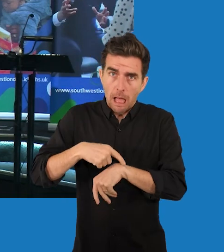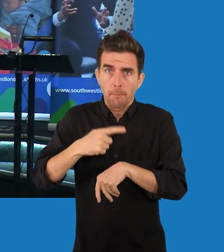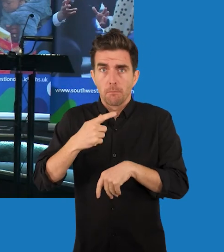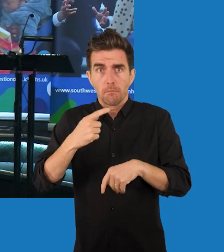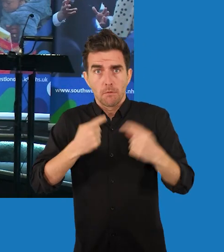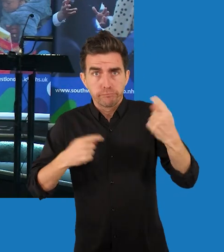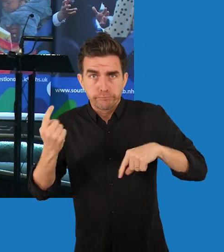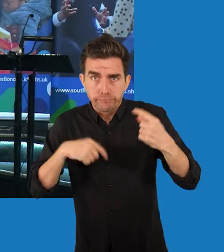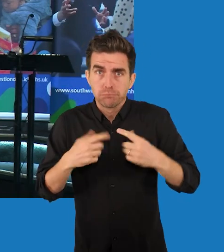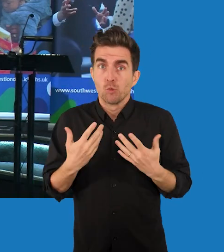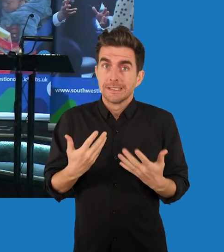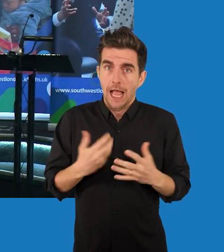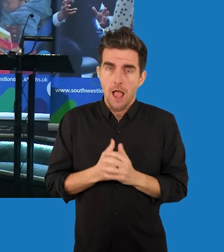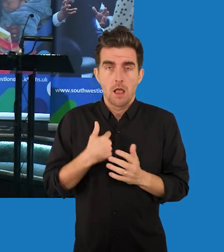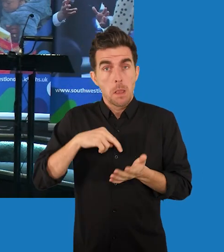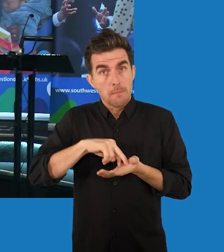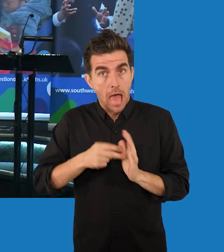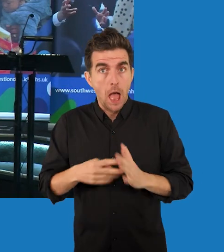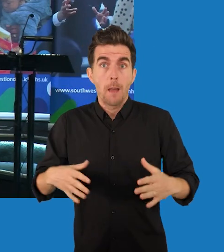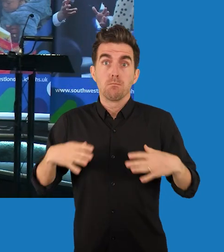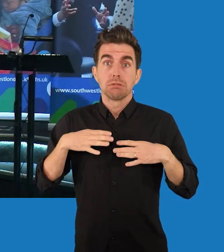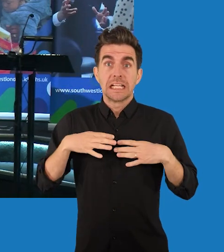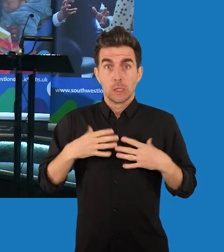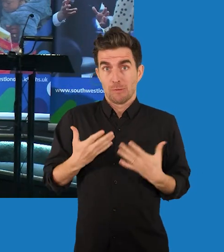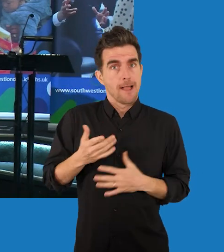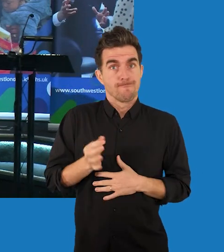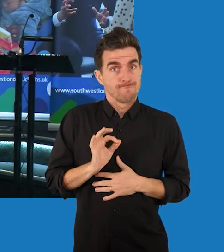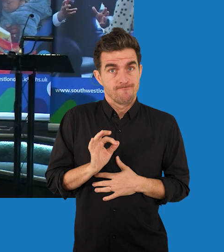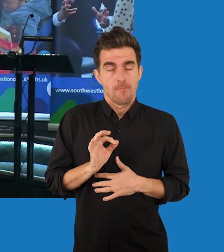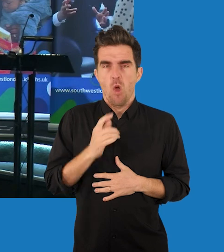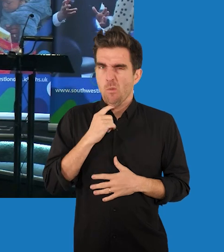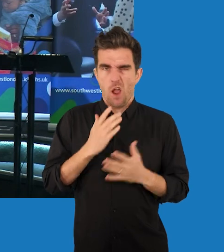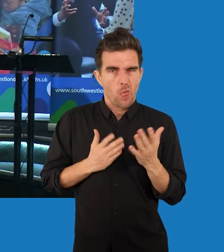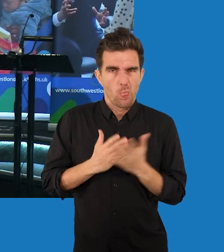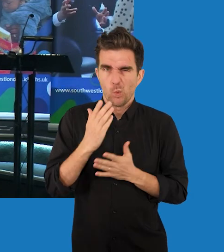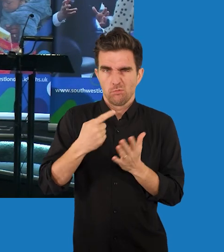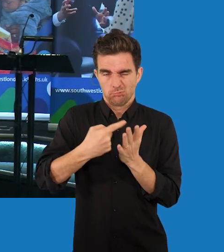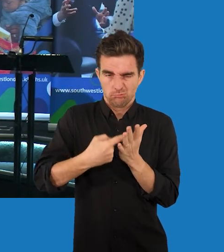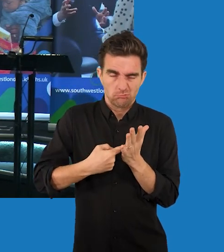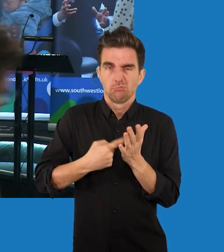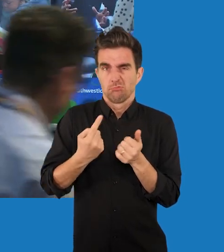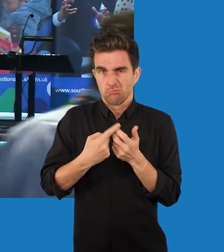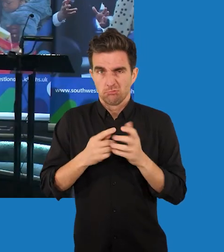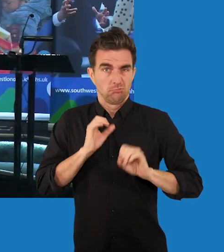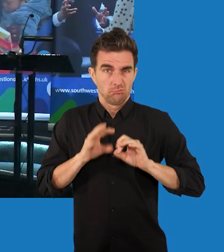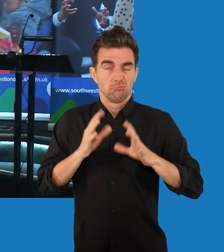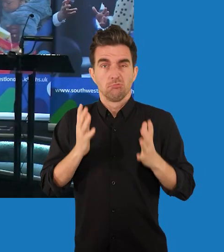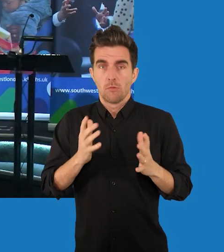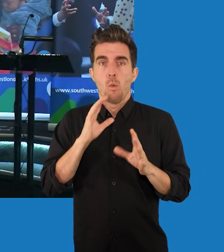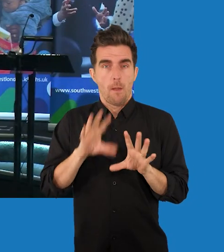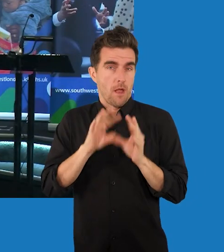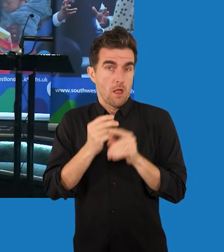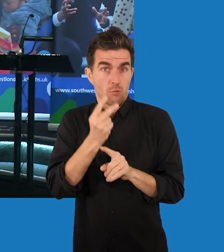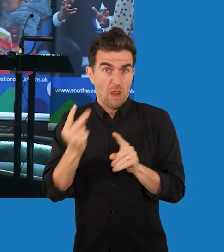attend today. We're not planning a break in the session. I'll be going through the agenda in a moment. It's a 2-hour meeting,